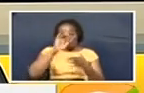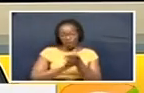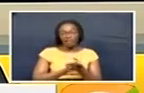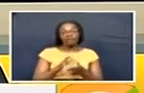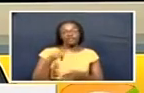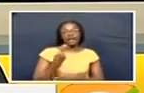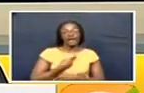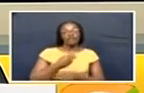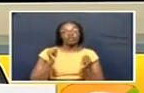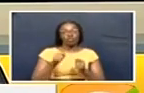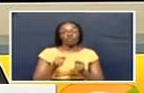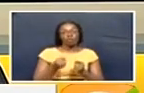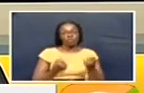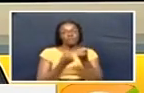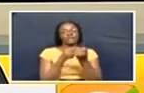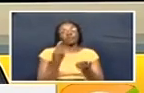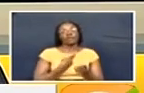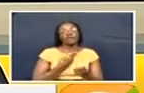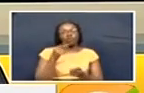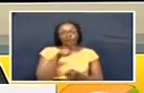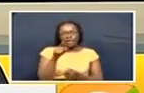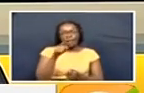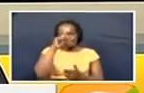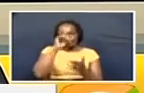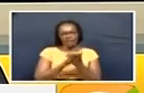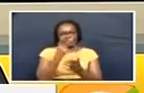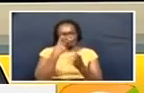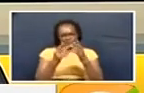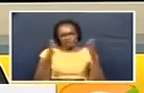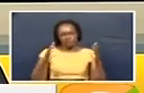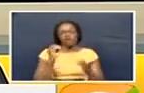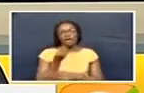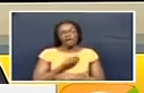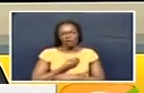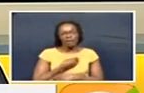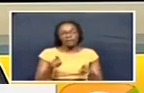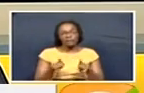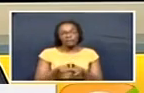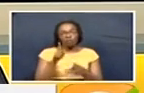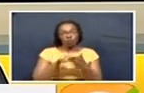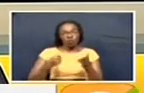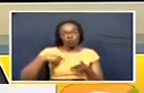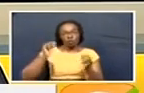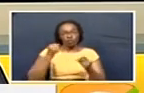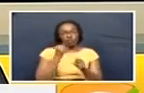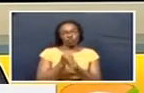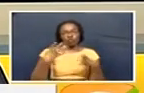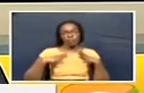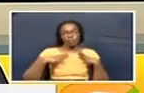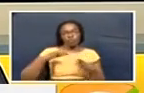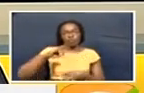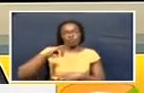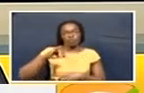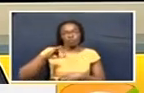come out and fundraise for us because they believe in the visions that we bring to the table and in what we'll be able to do for the people that we